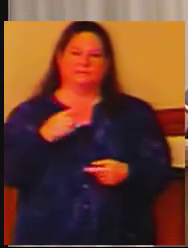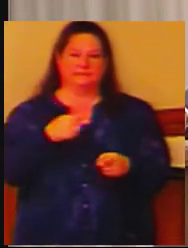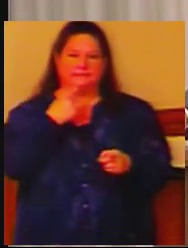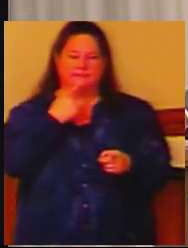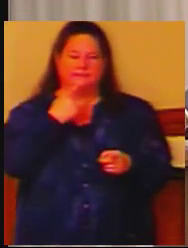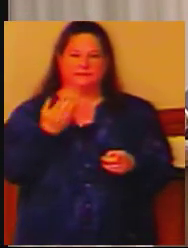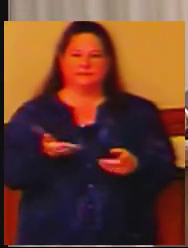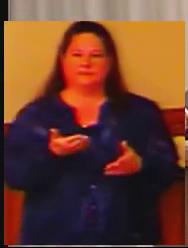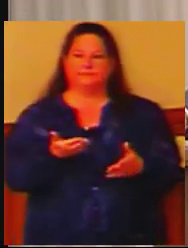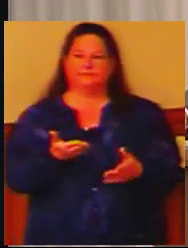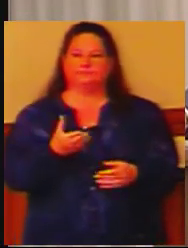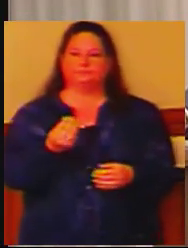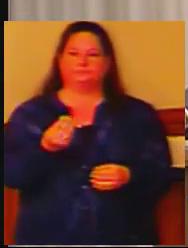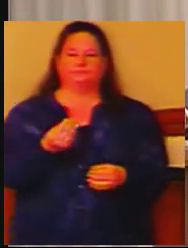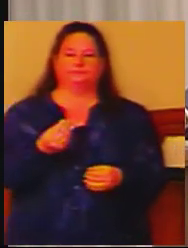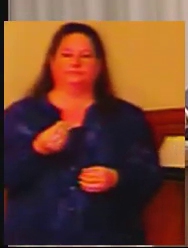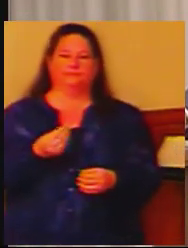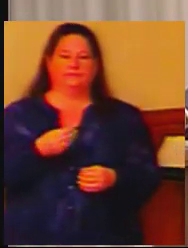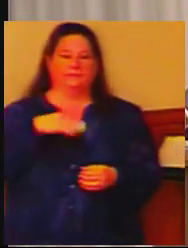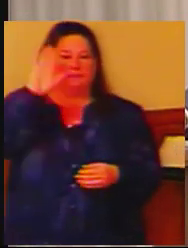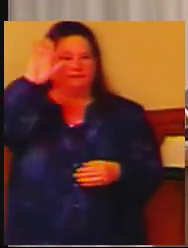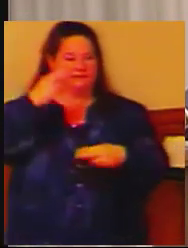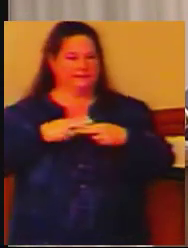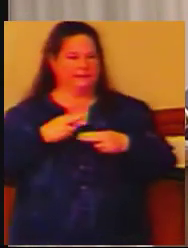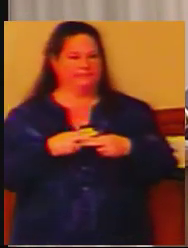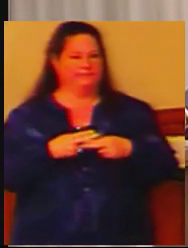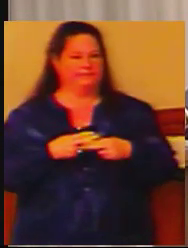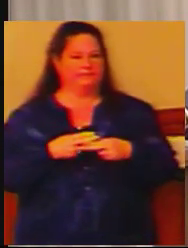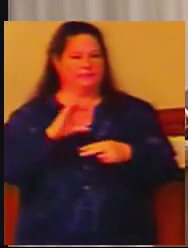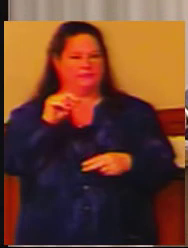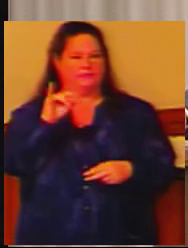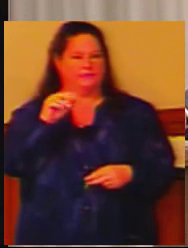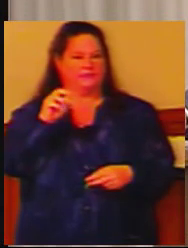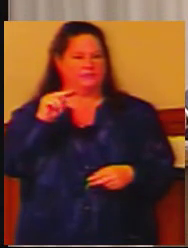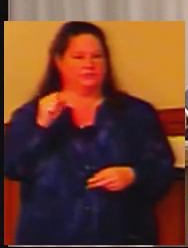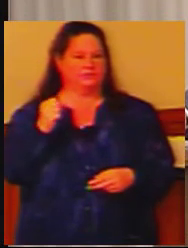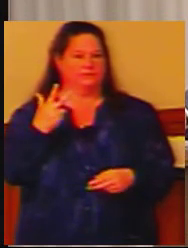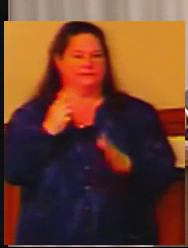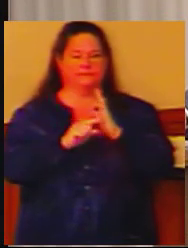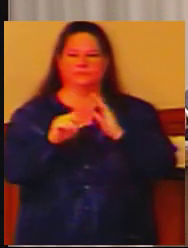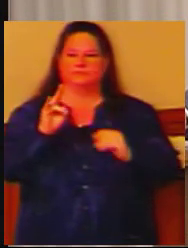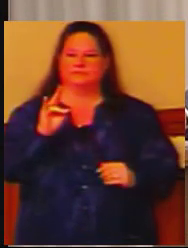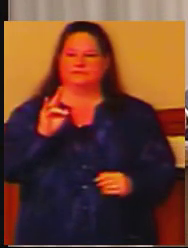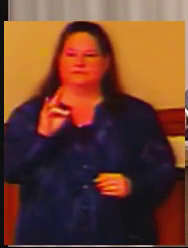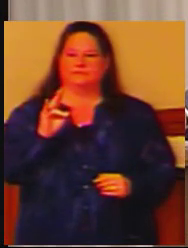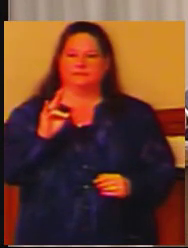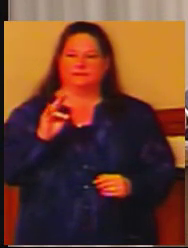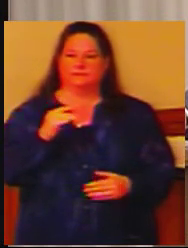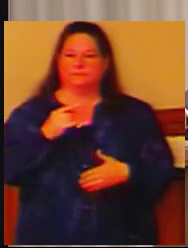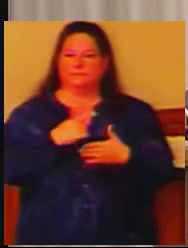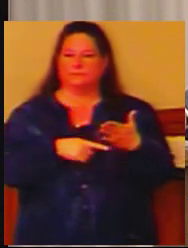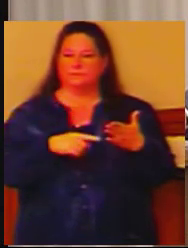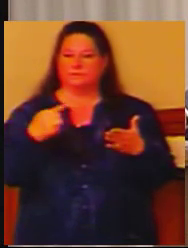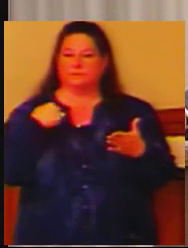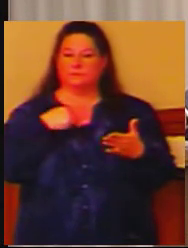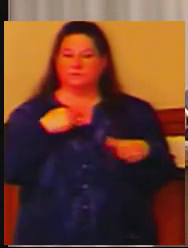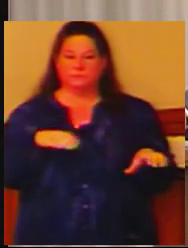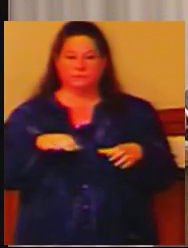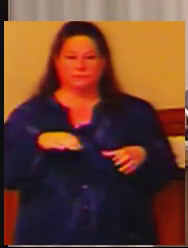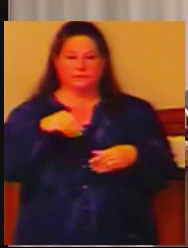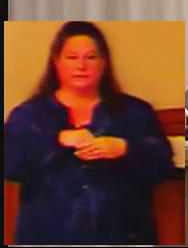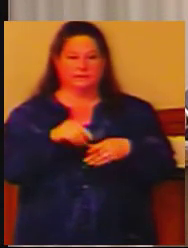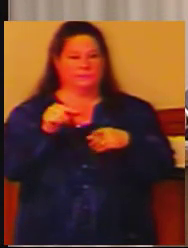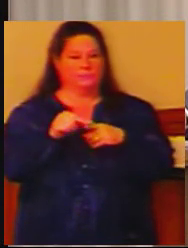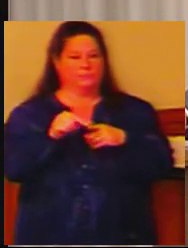us, in his name. In Colossians 3:17, and whatsoever we do in